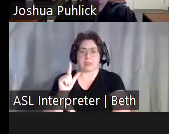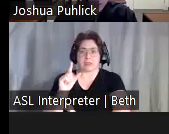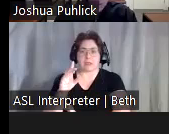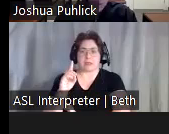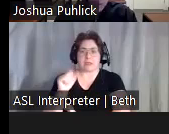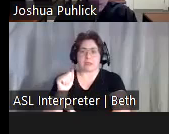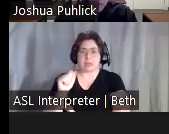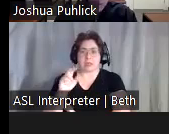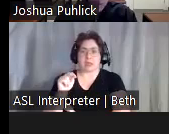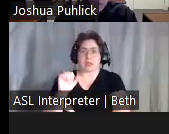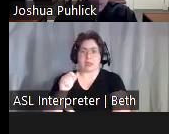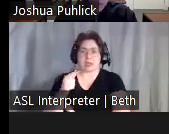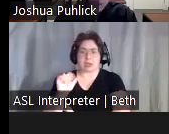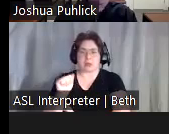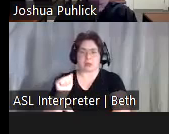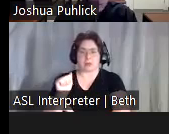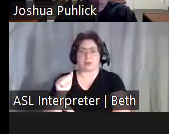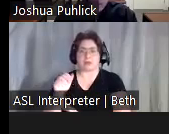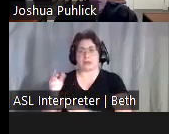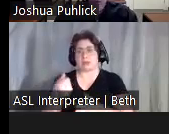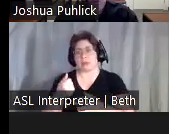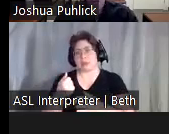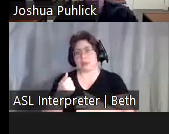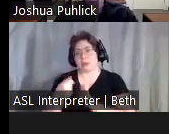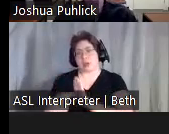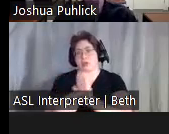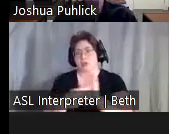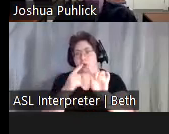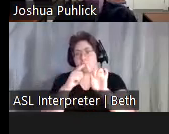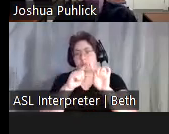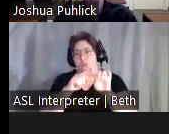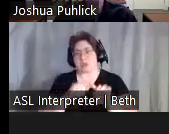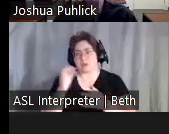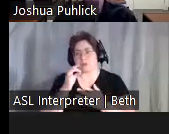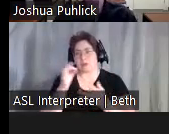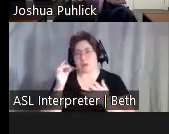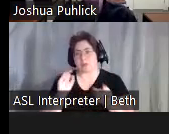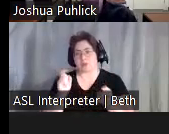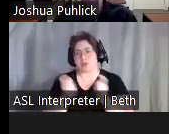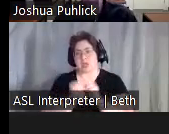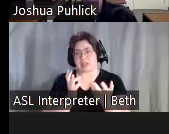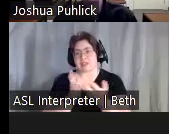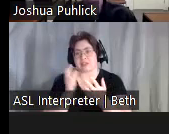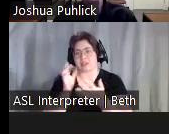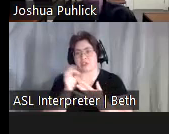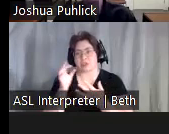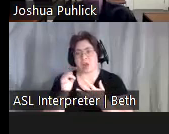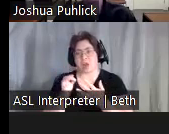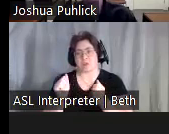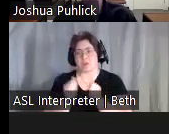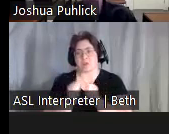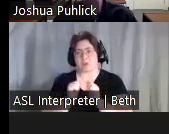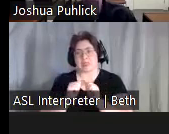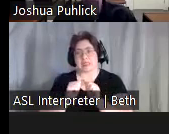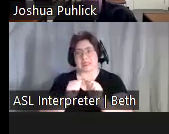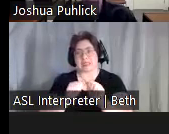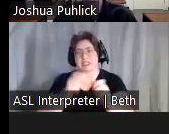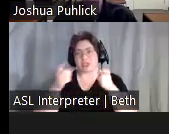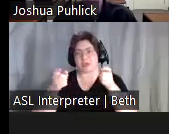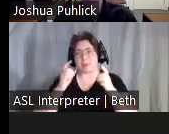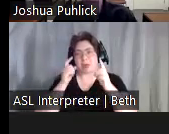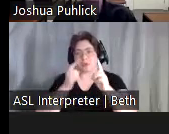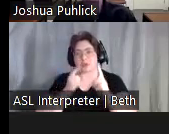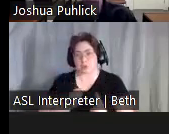adaptation options along a continuum of management goals related to desired change